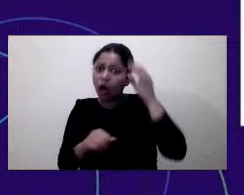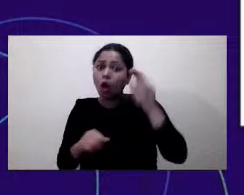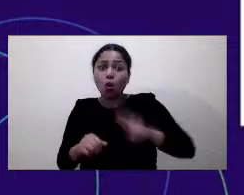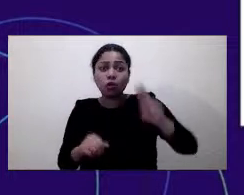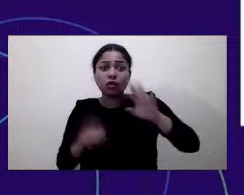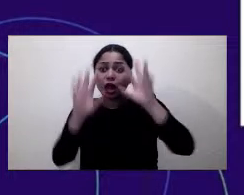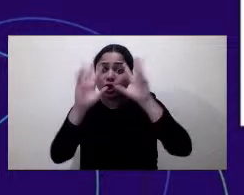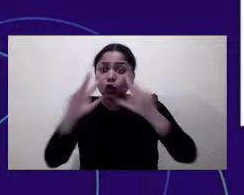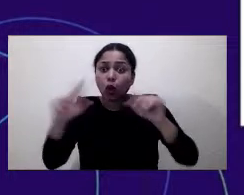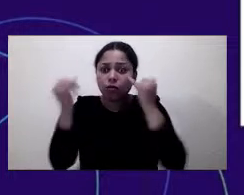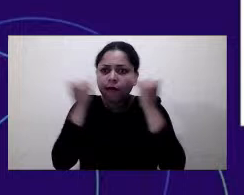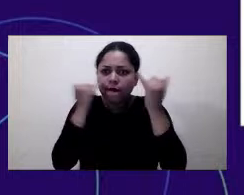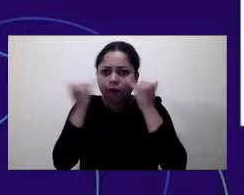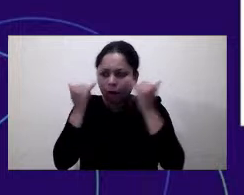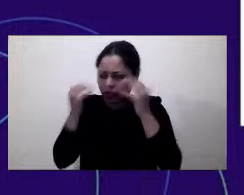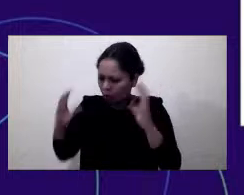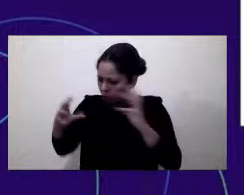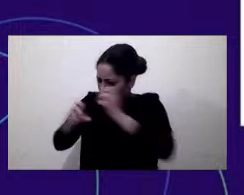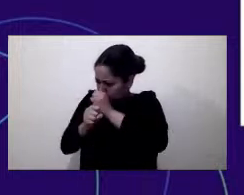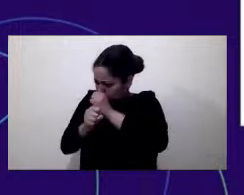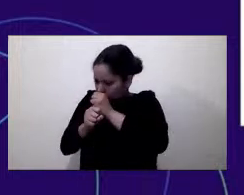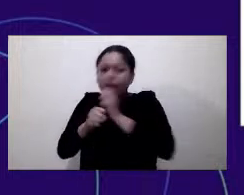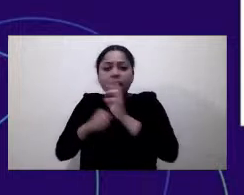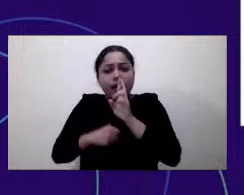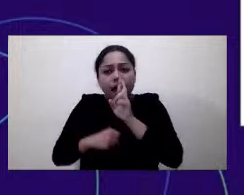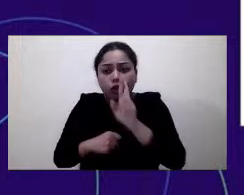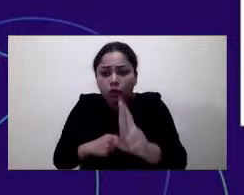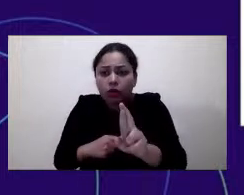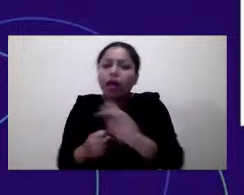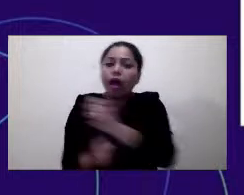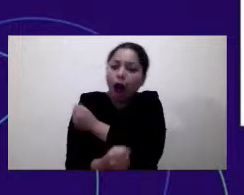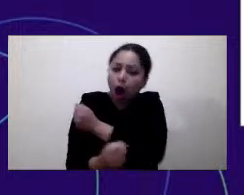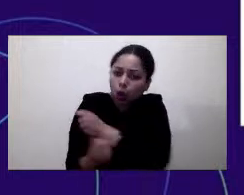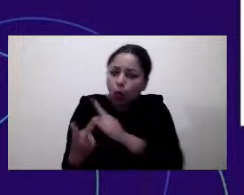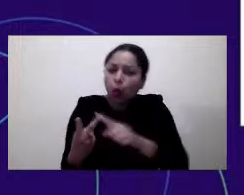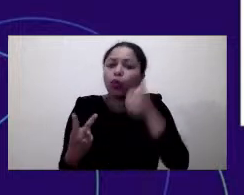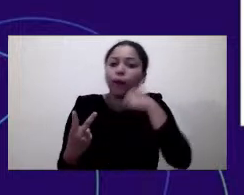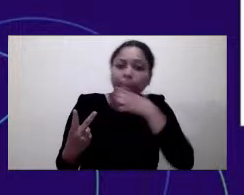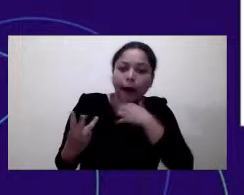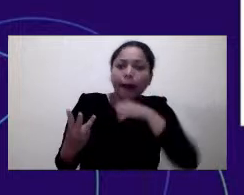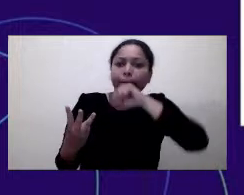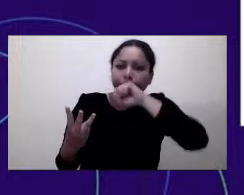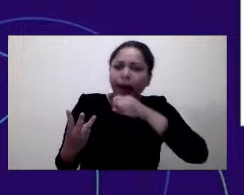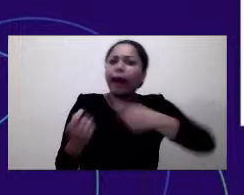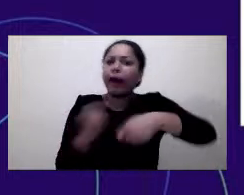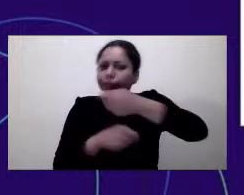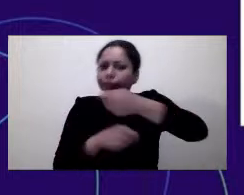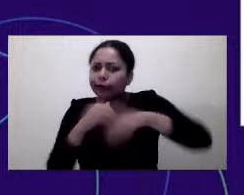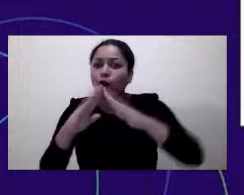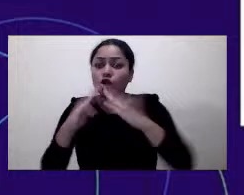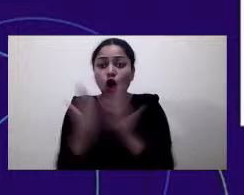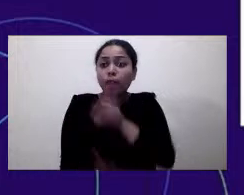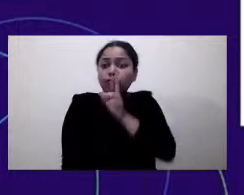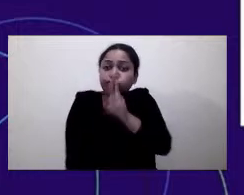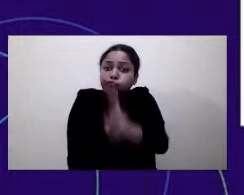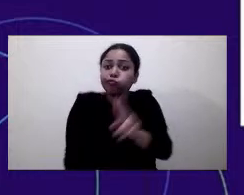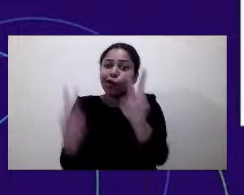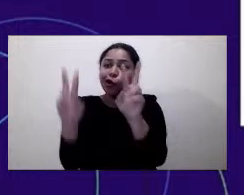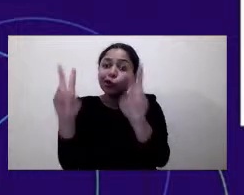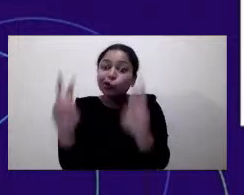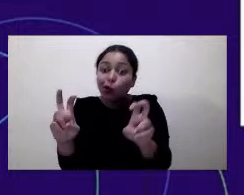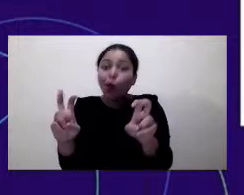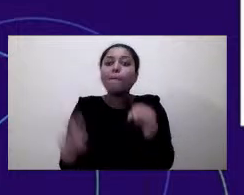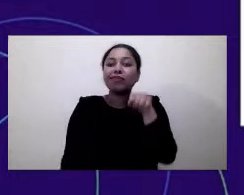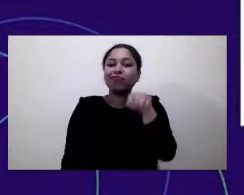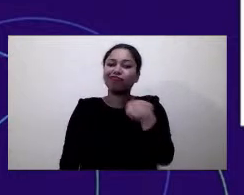other teachers and the school administration and the parents feedback on how to try